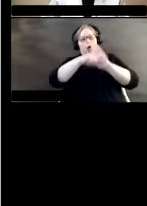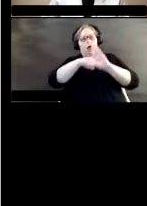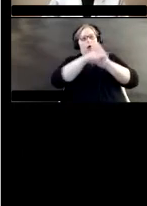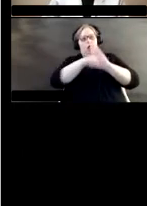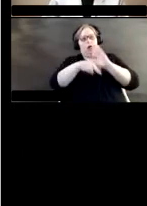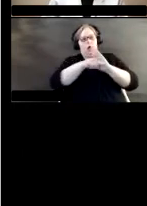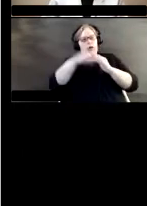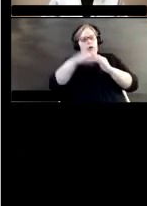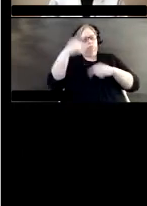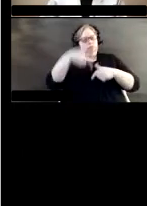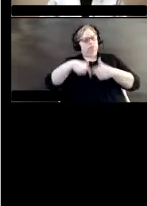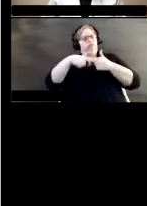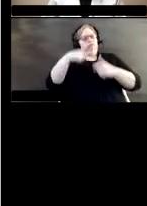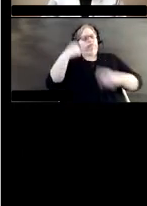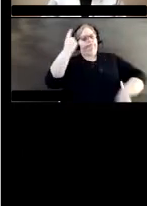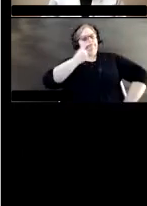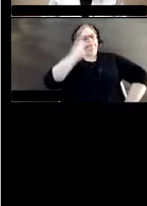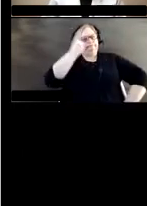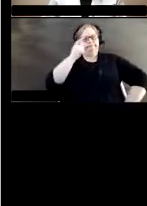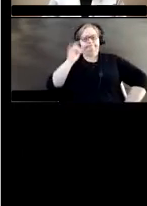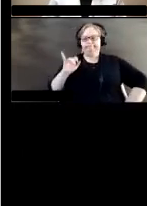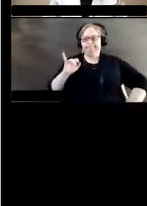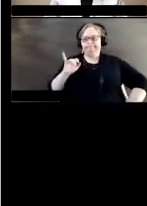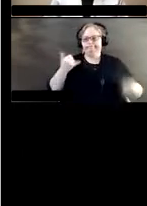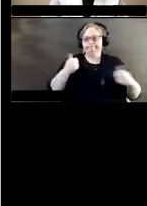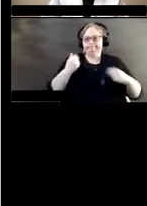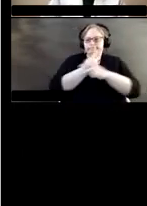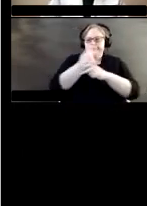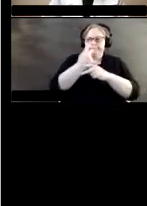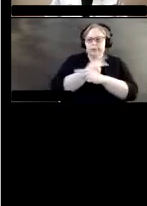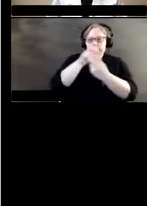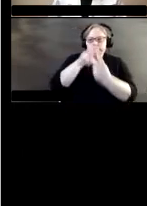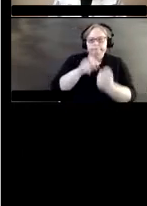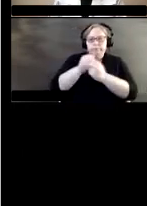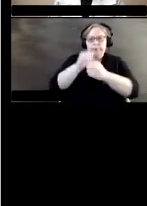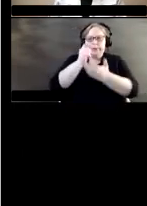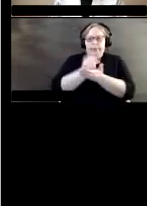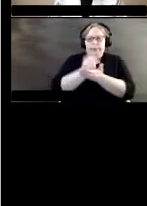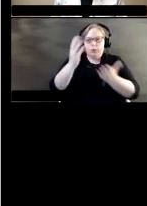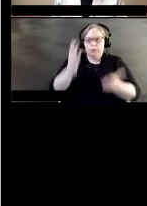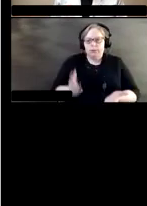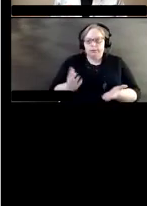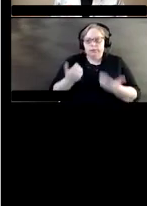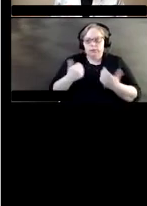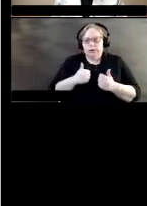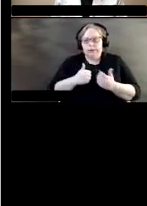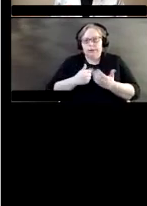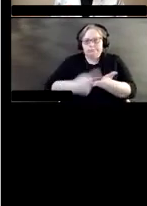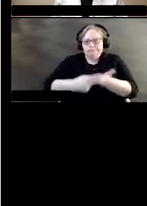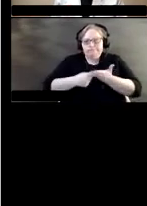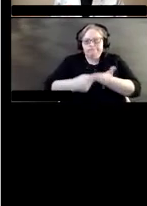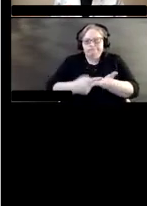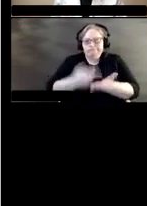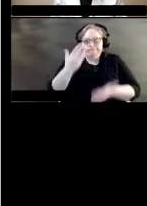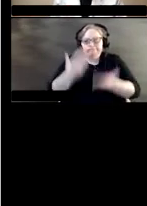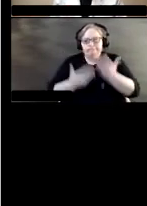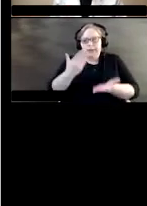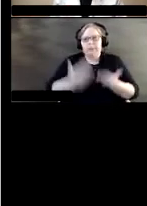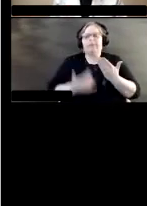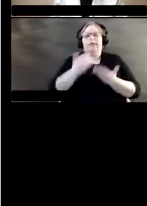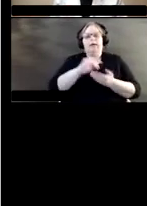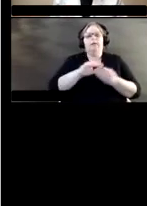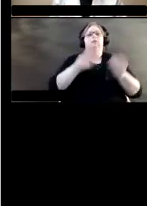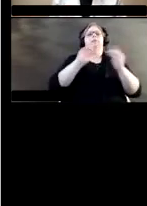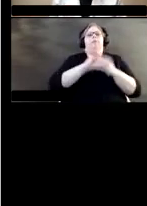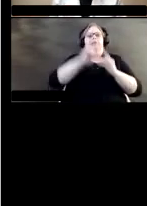then finding ways with a therapist to be able to bring that back home to something maybe more realistic or rational,